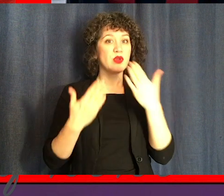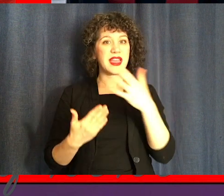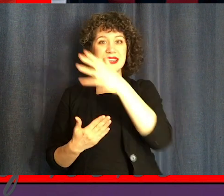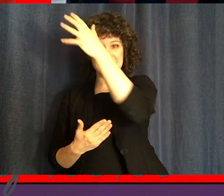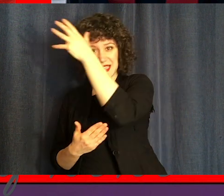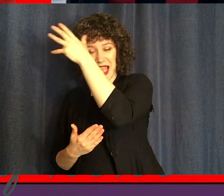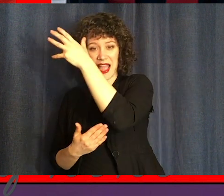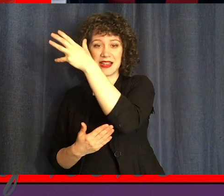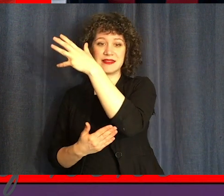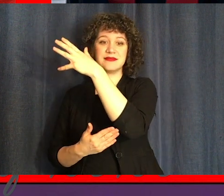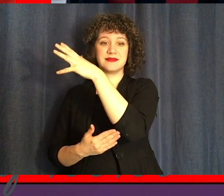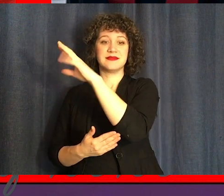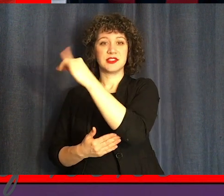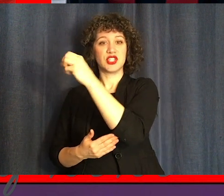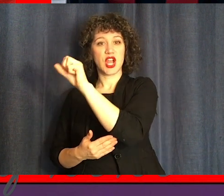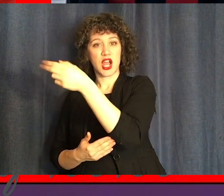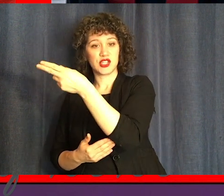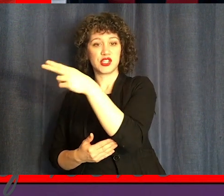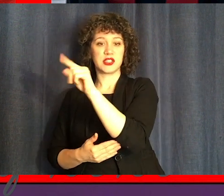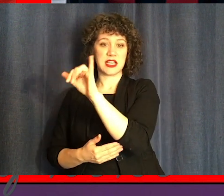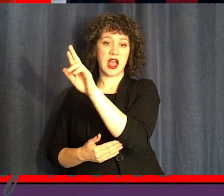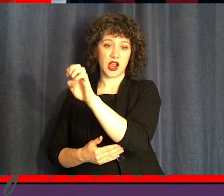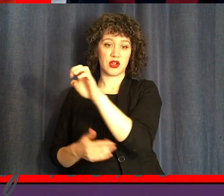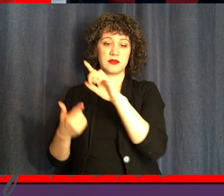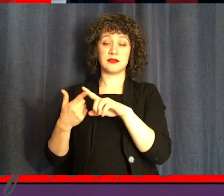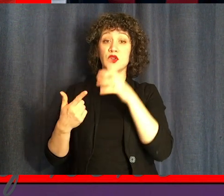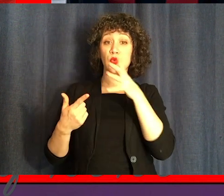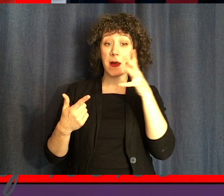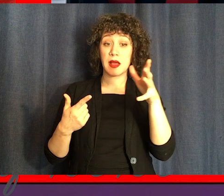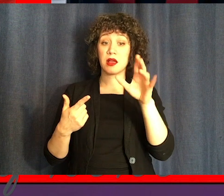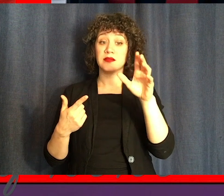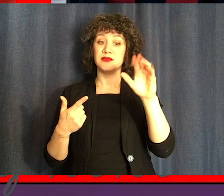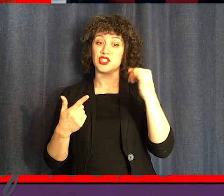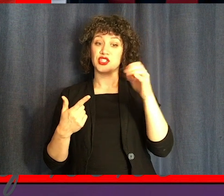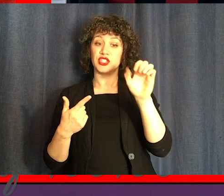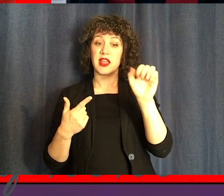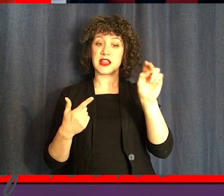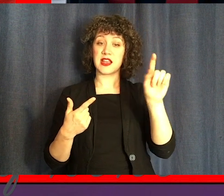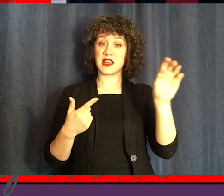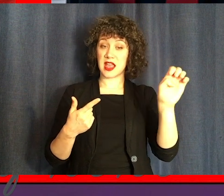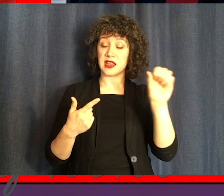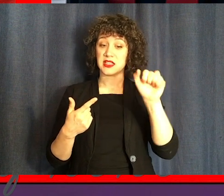grandma, Jeanette Squire, for always being there for him and never giving up.